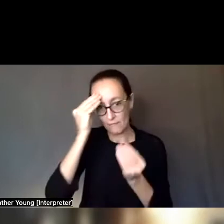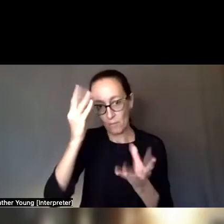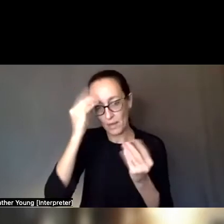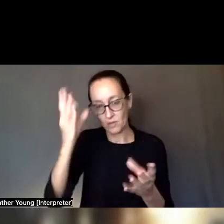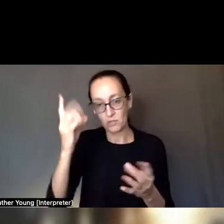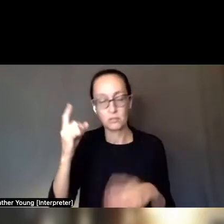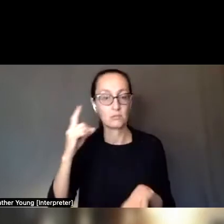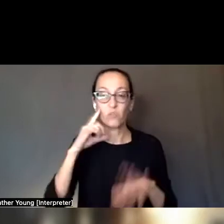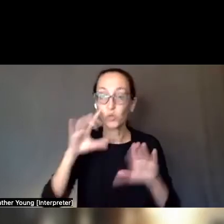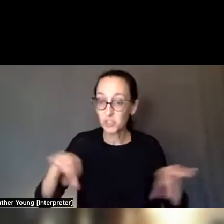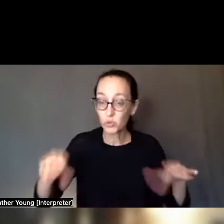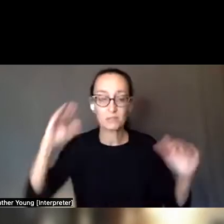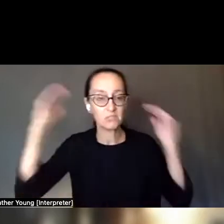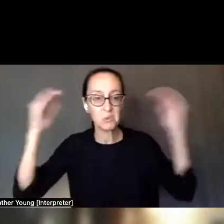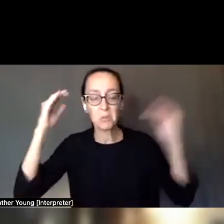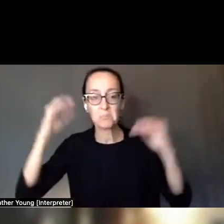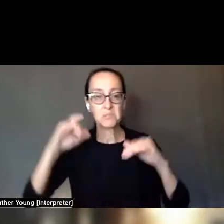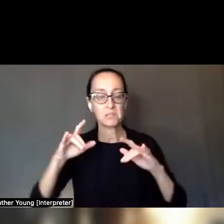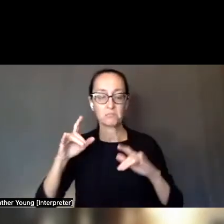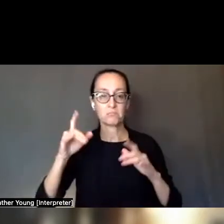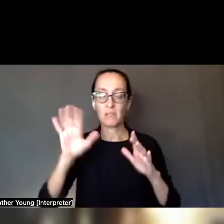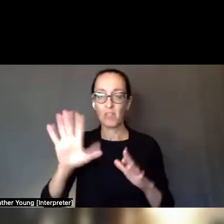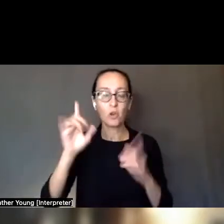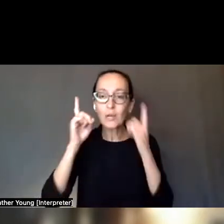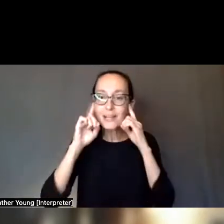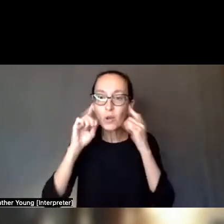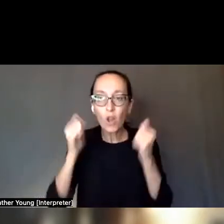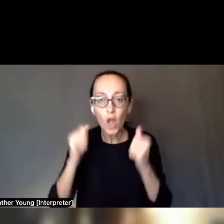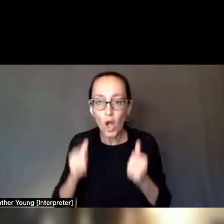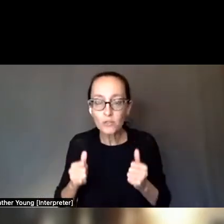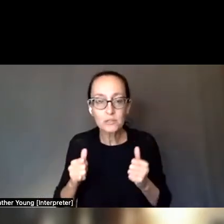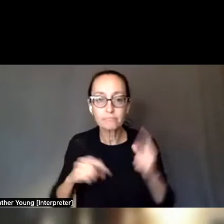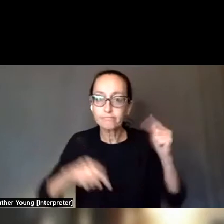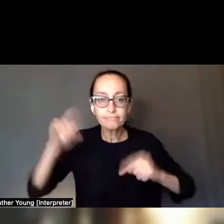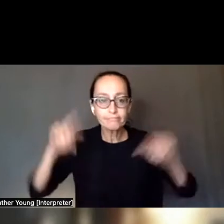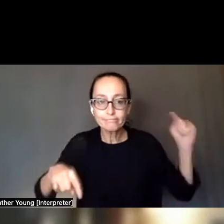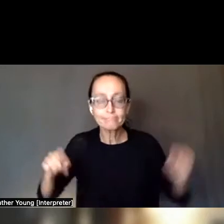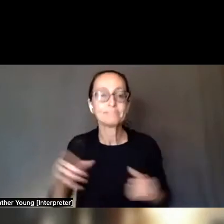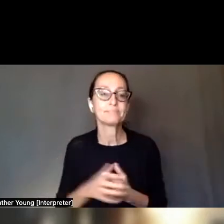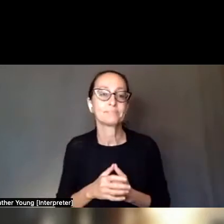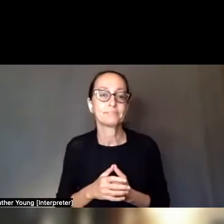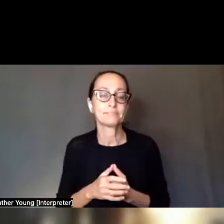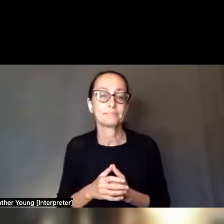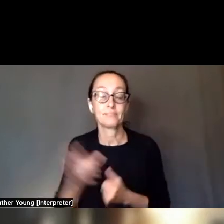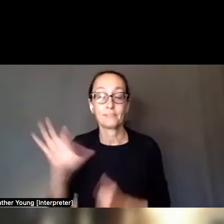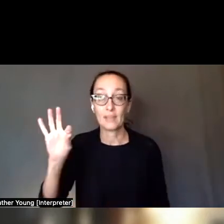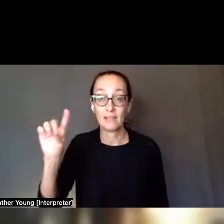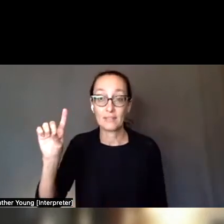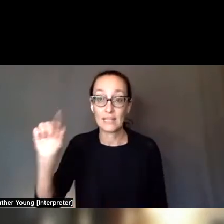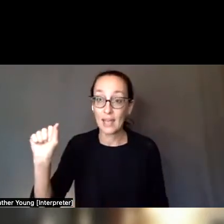and children with varying degrees of hearing loss. And it was first approved by the